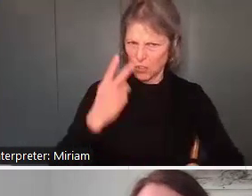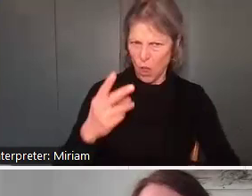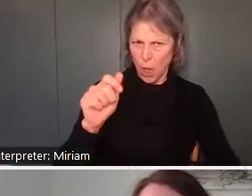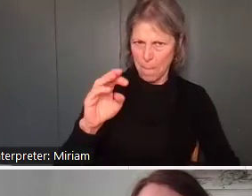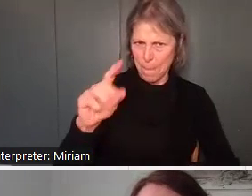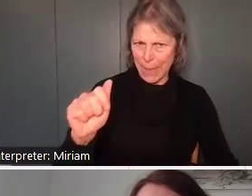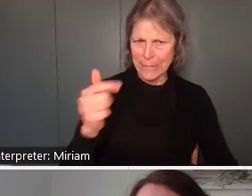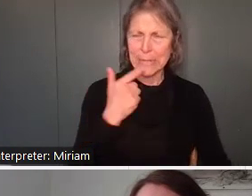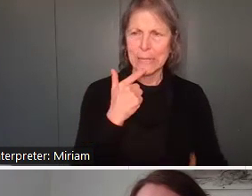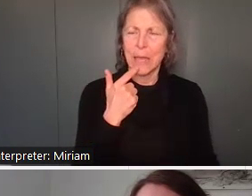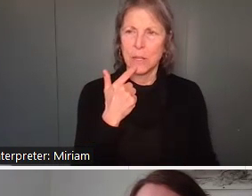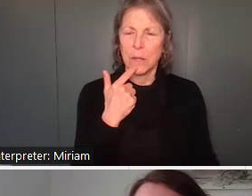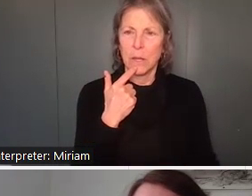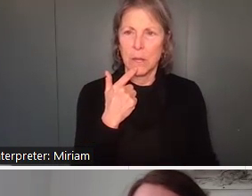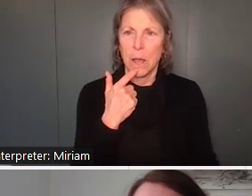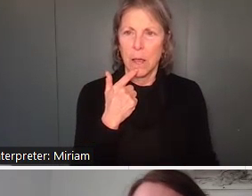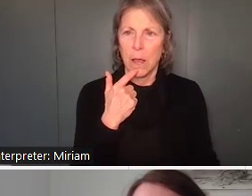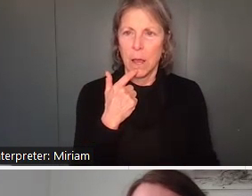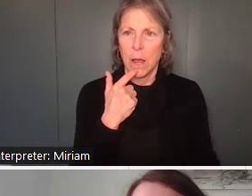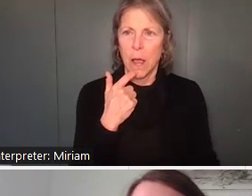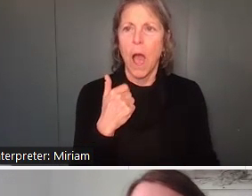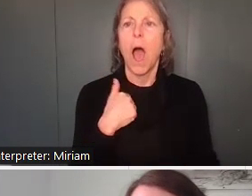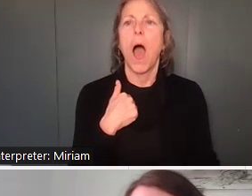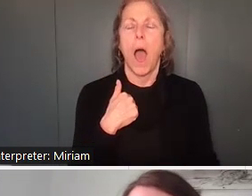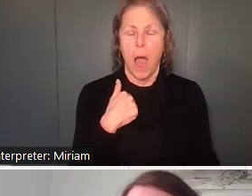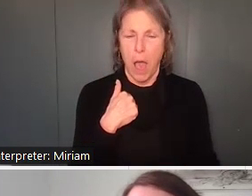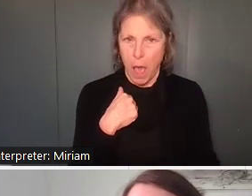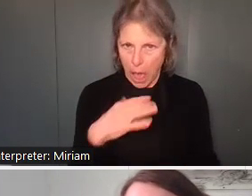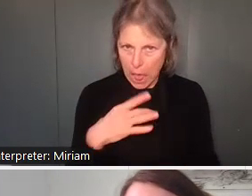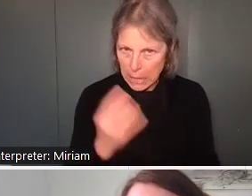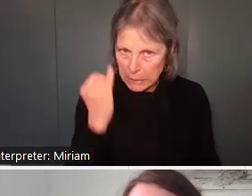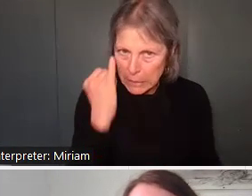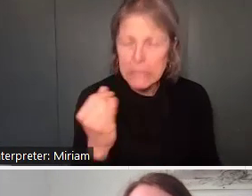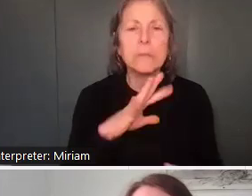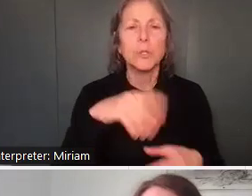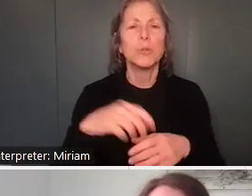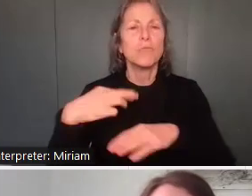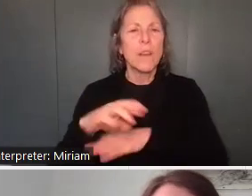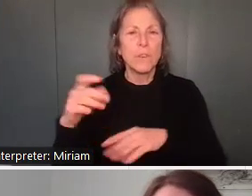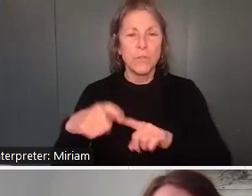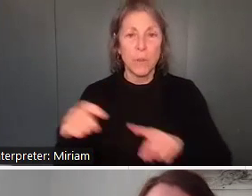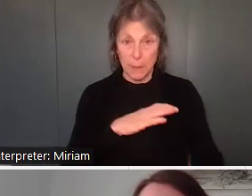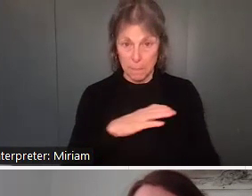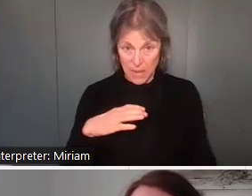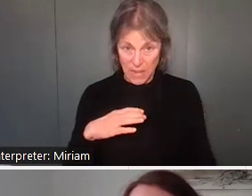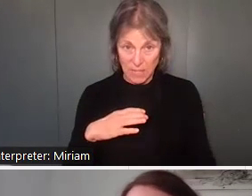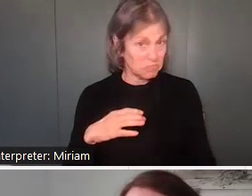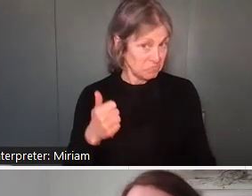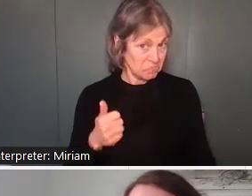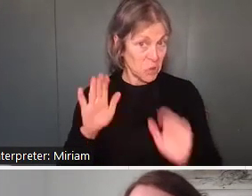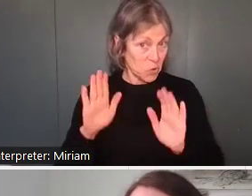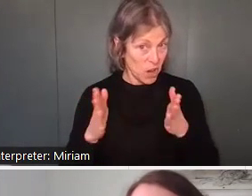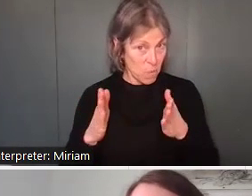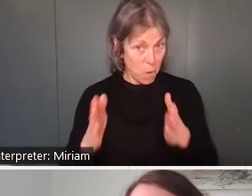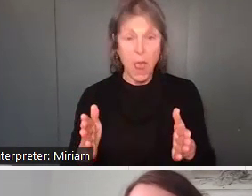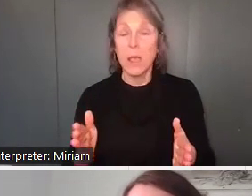had said, I do like the idea of including a reference from the committee. Would be a great way of learning quickly if the